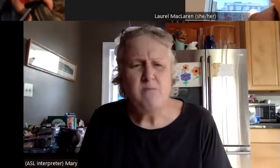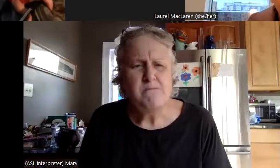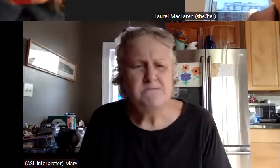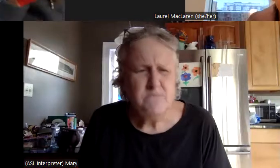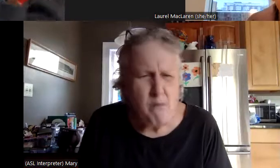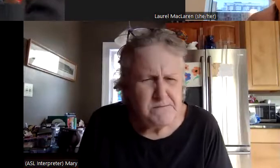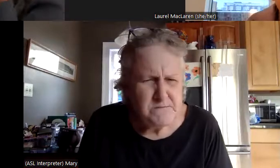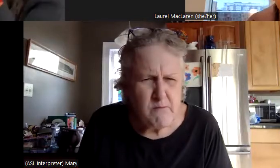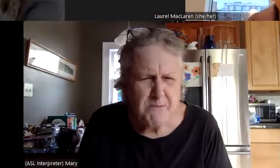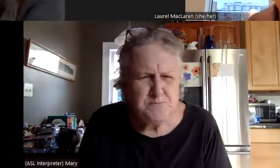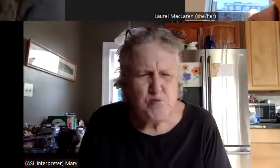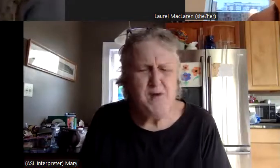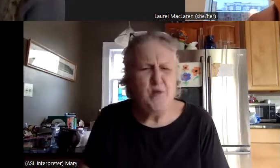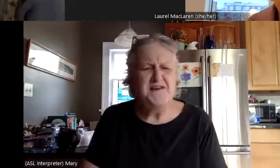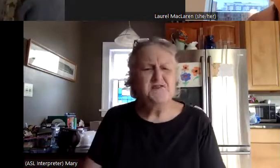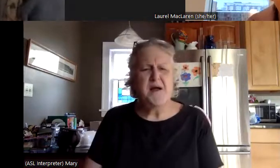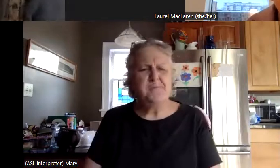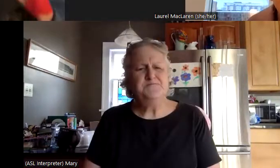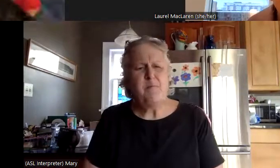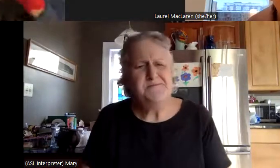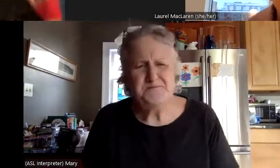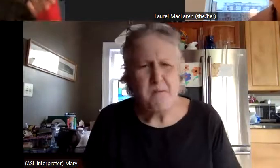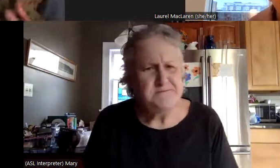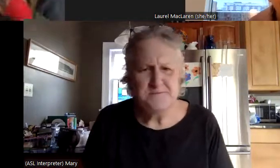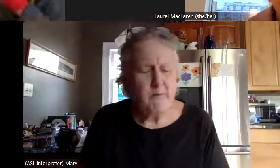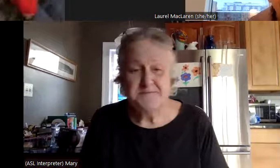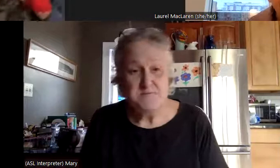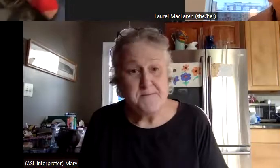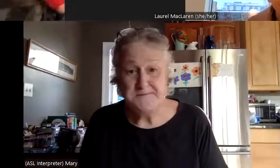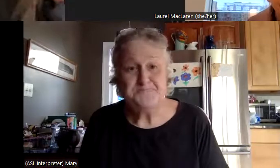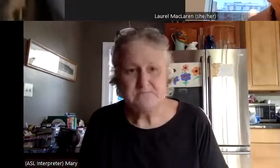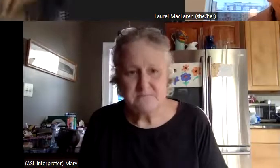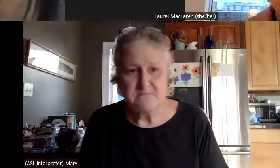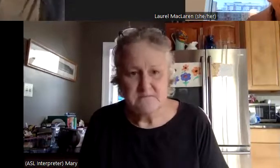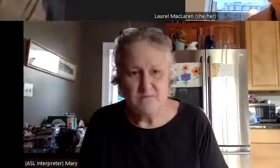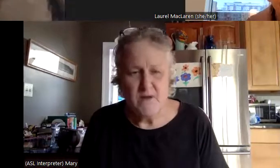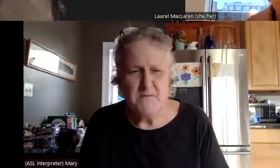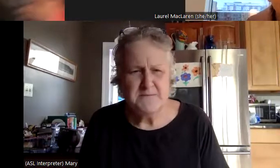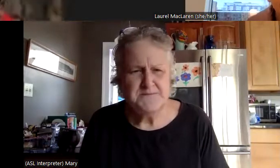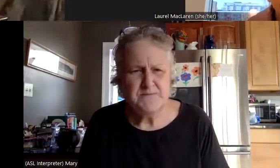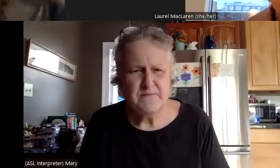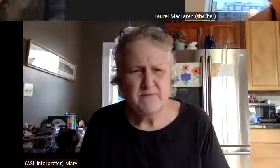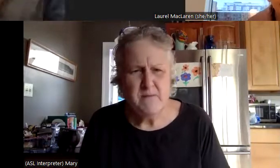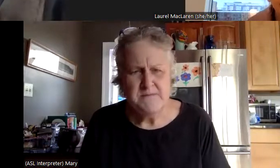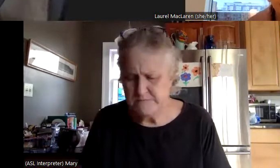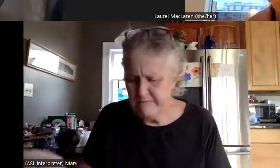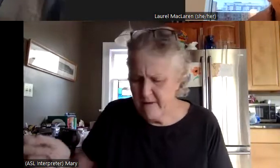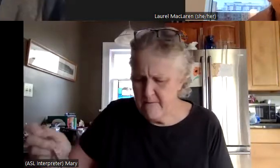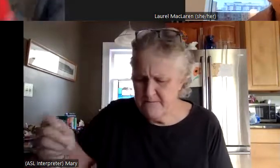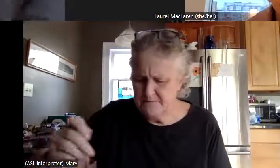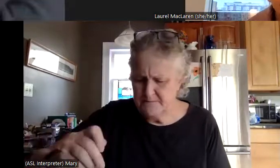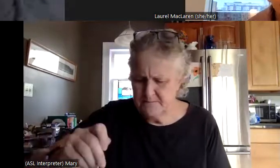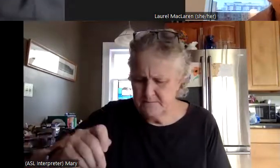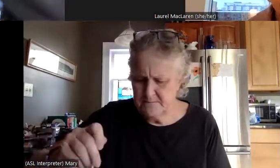look like. gosh. Wait, I Wait, have no what is- idea. You're does it cutting look- in and out a does it tiny look- bit. So first of all, Hold on. I think